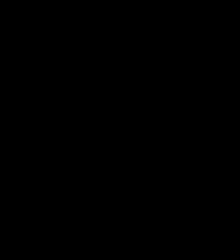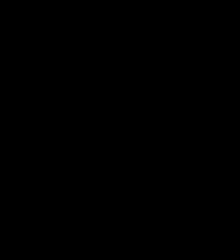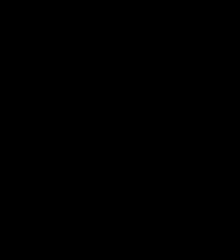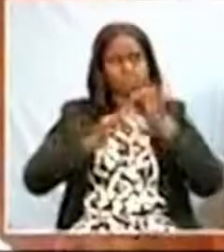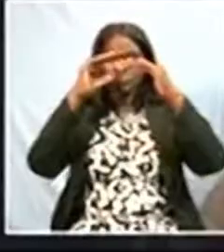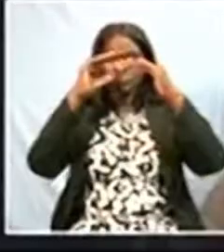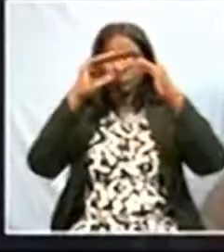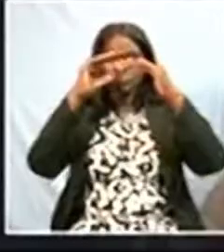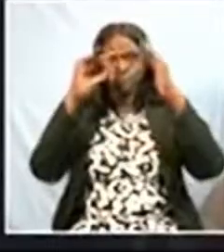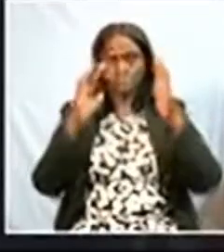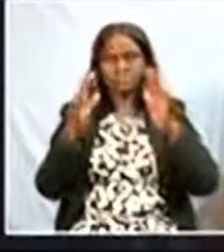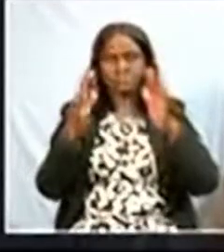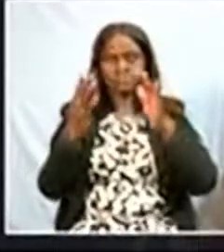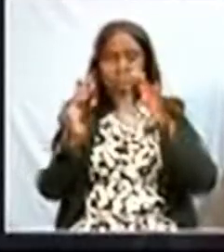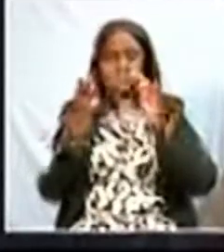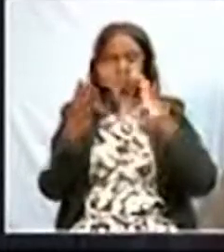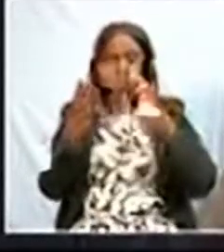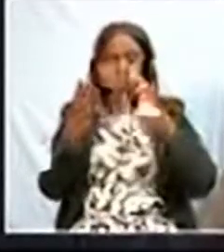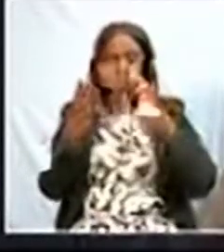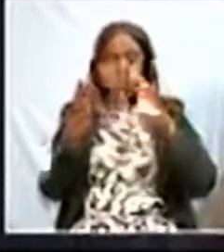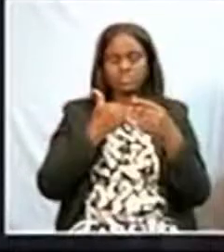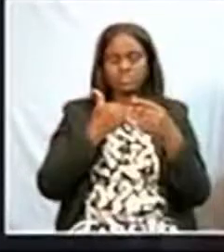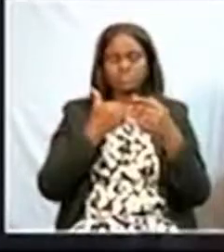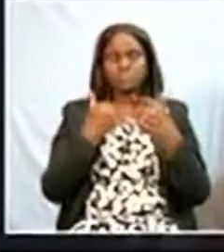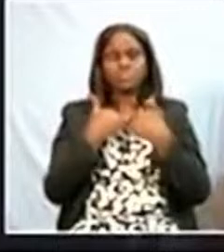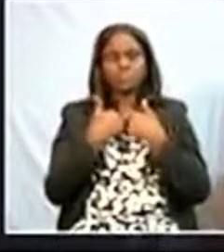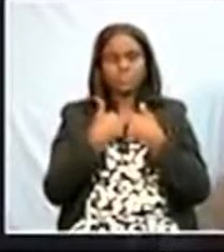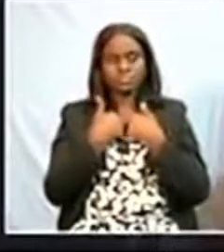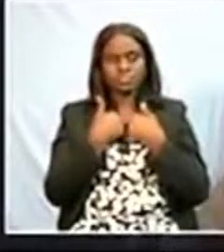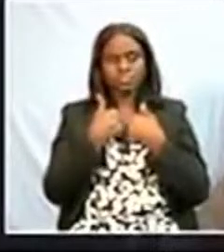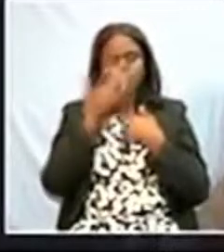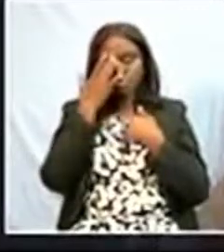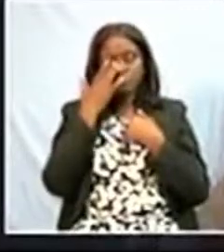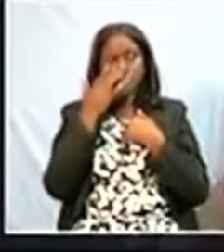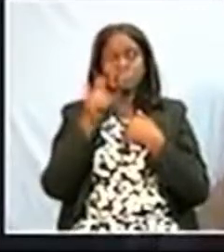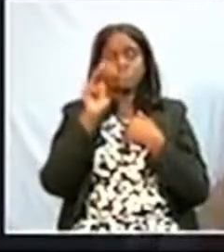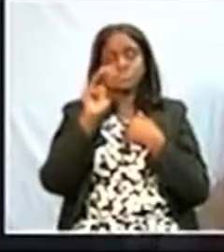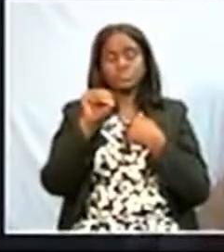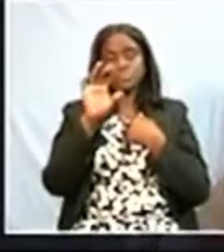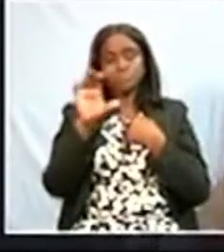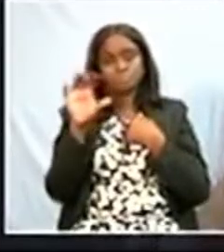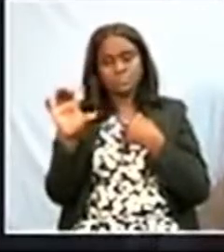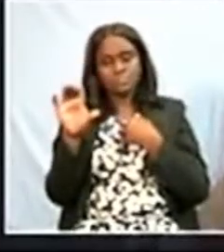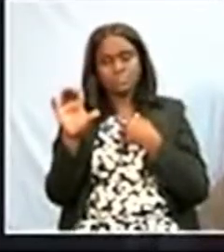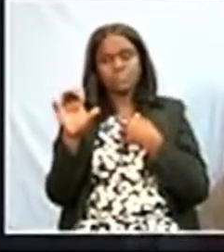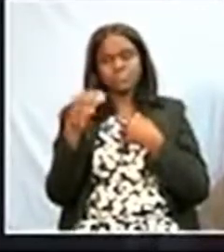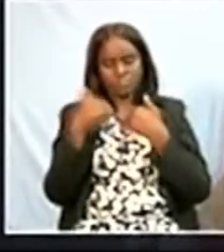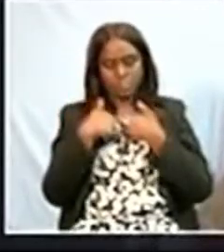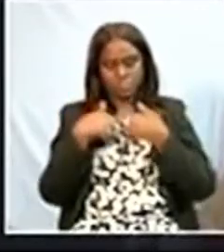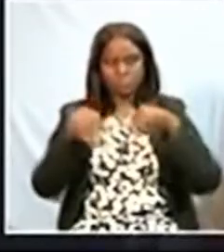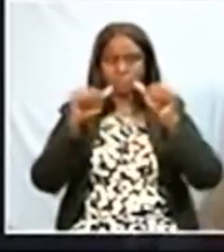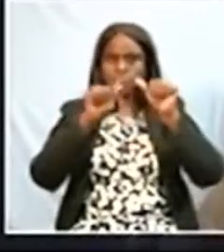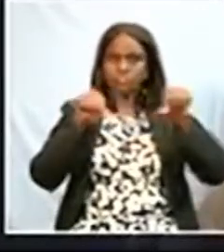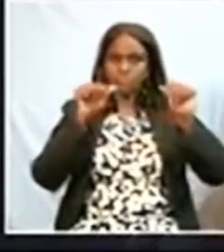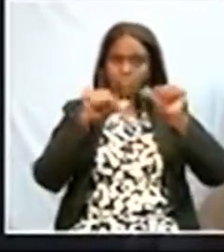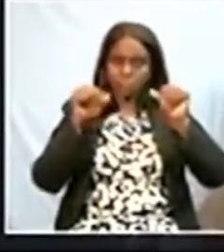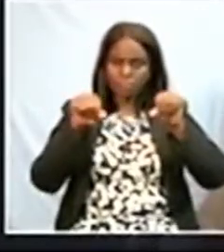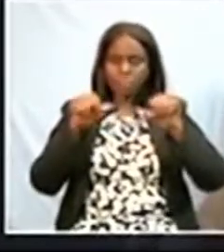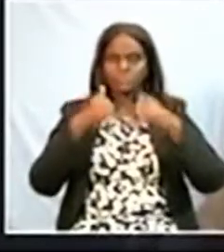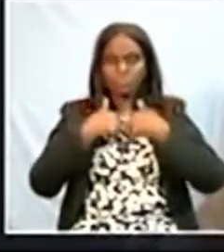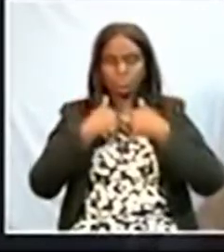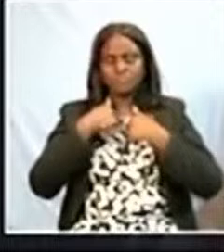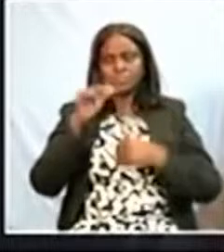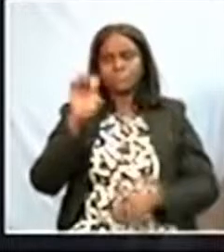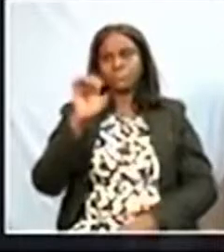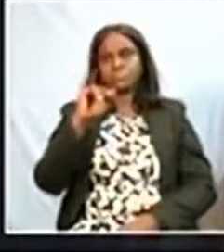was blown off, and we had the NCC carry out an assessment. We had